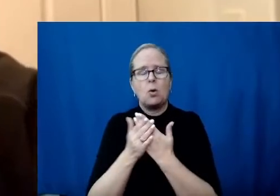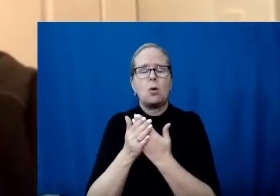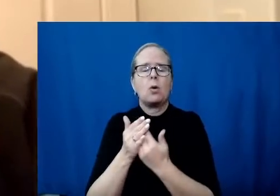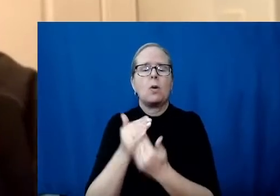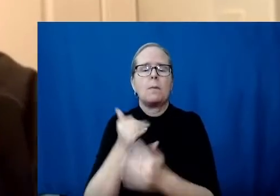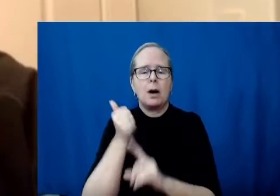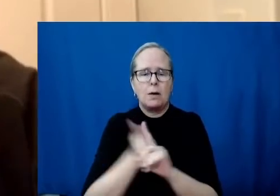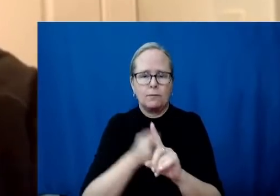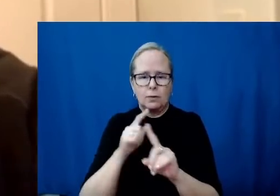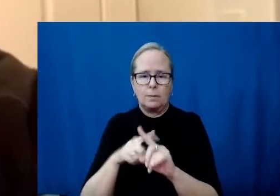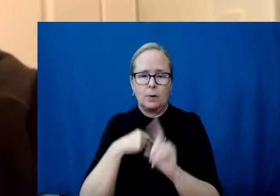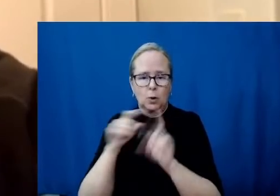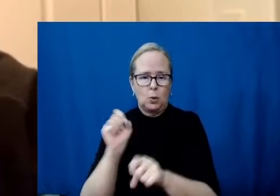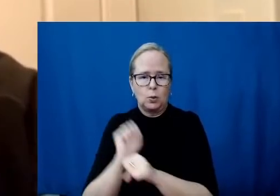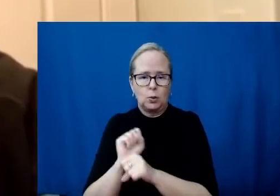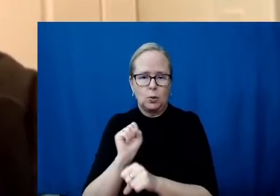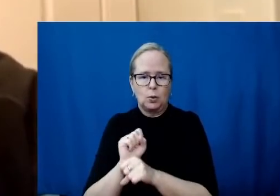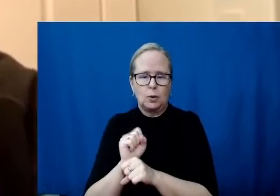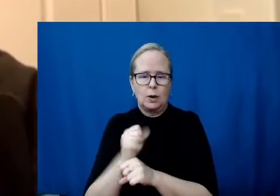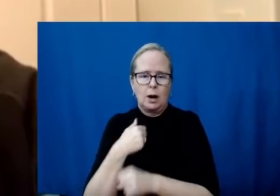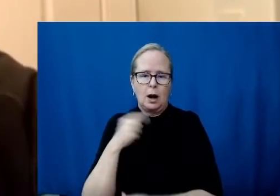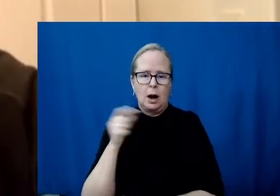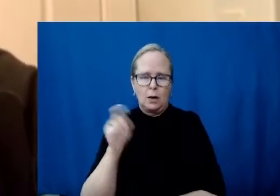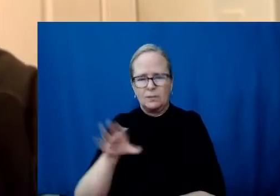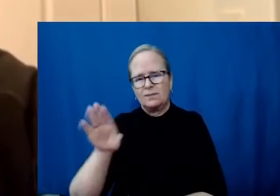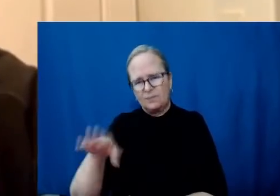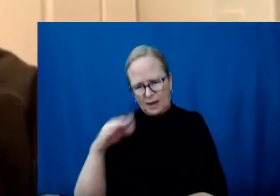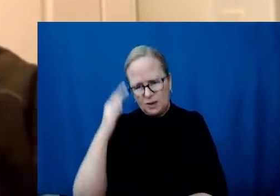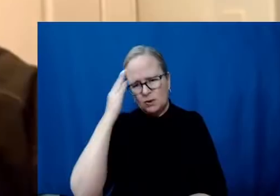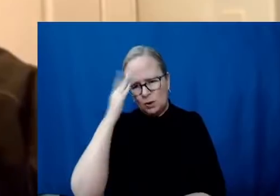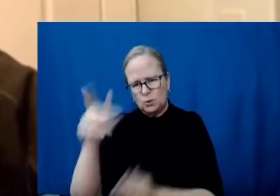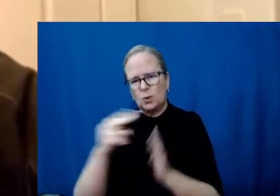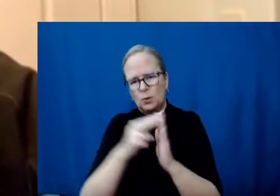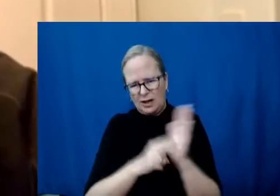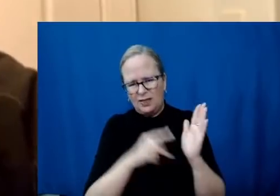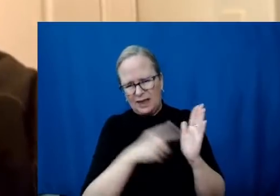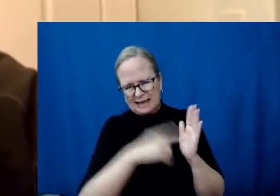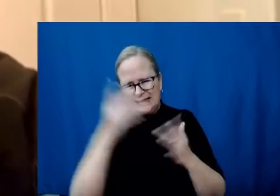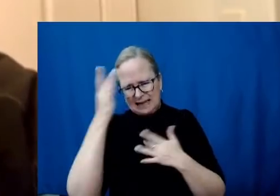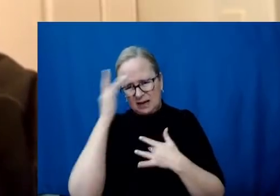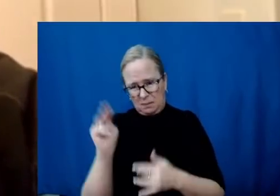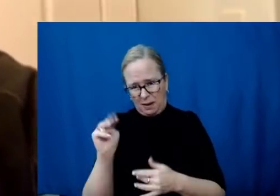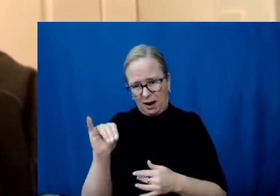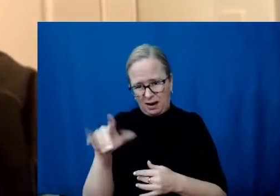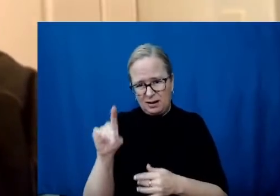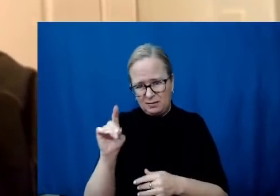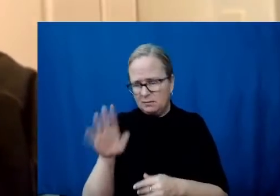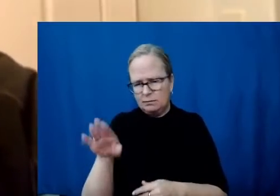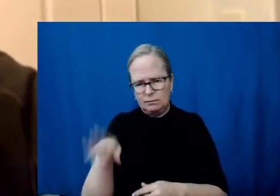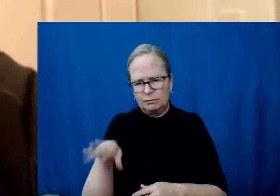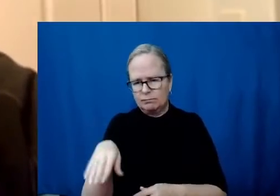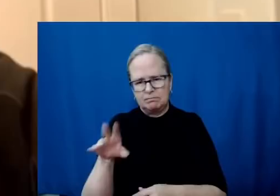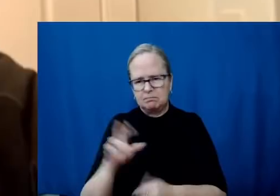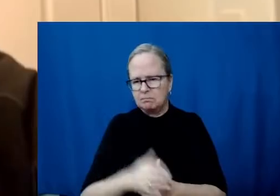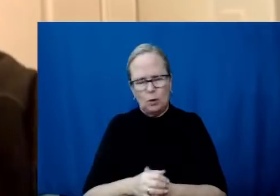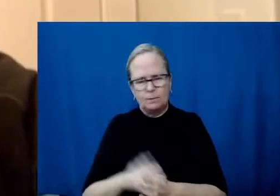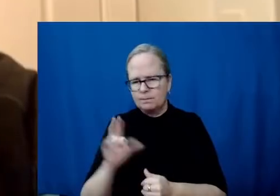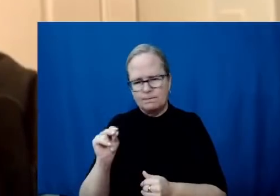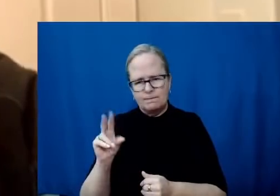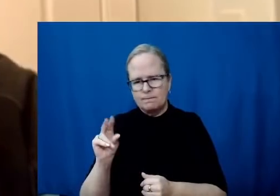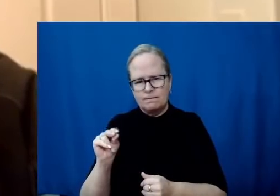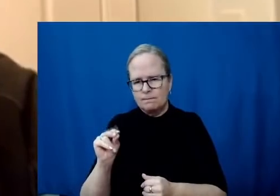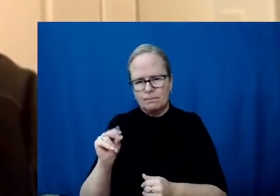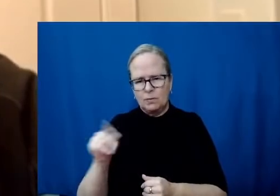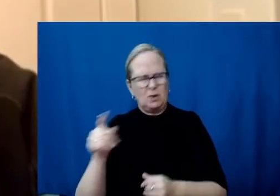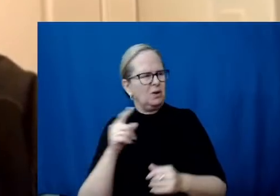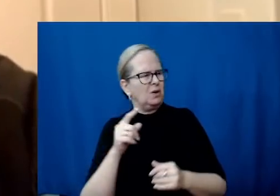shift, I actually have to explain that. I have to say that I know you're reading and hearing lots about this being mild, but it's a misnomer for them because